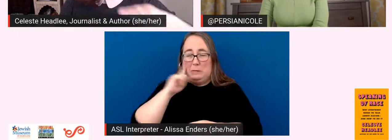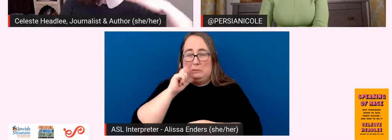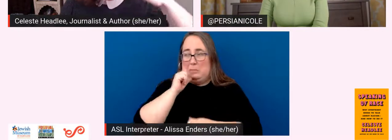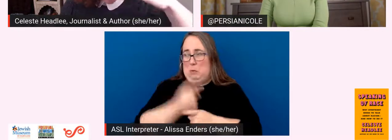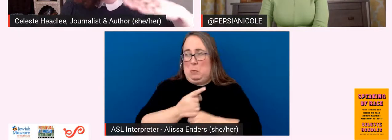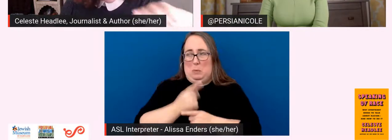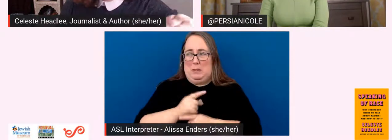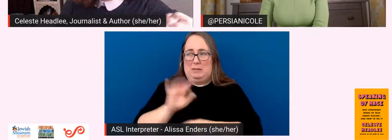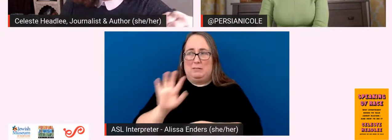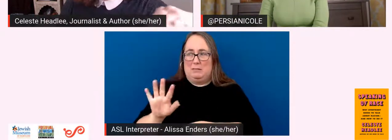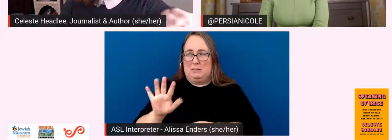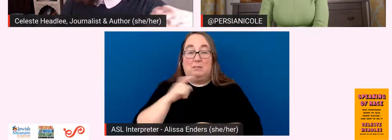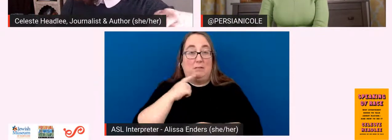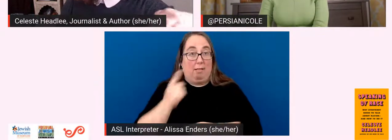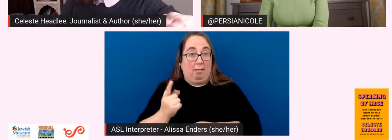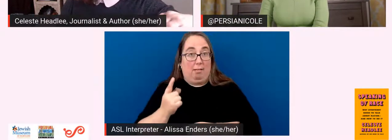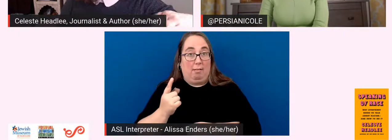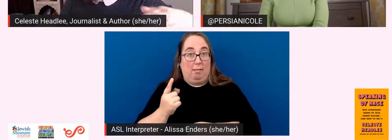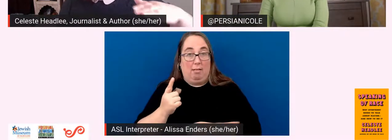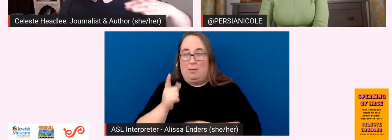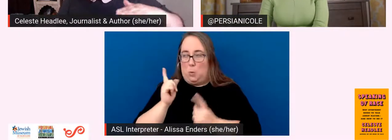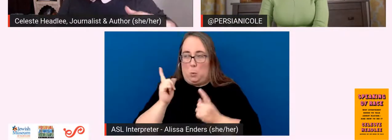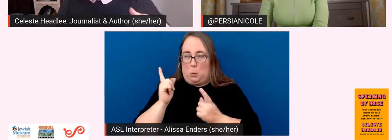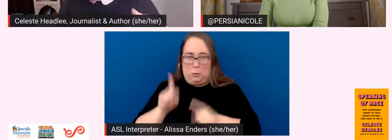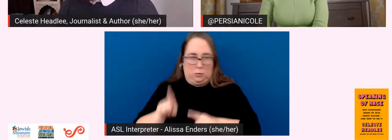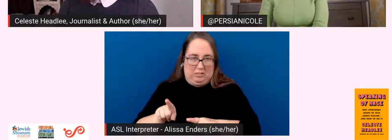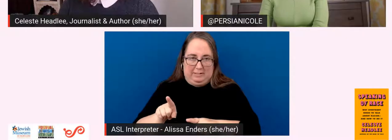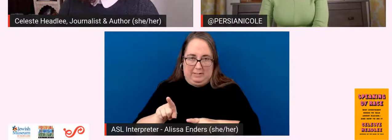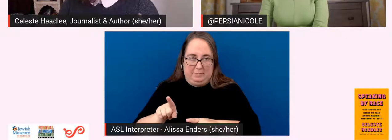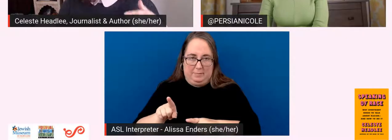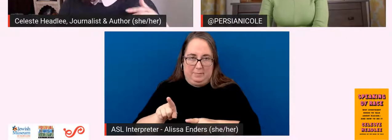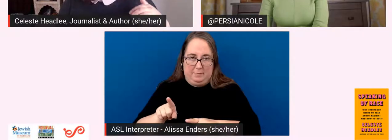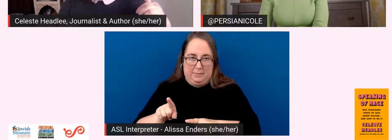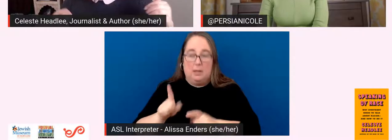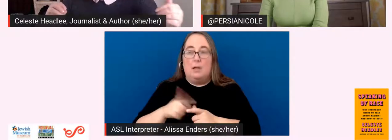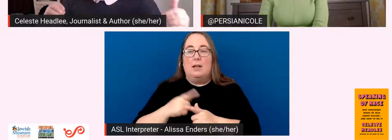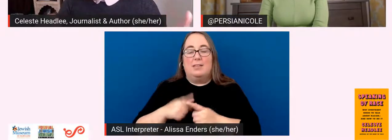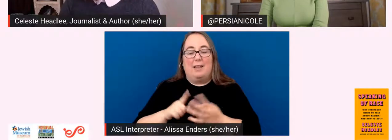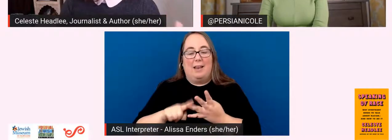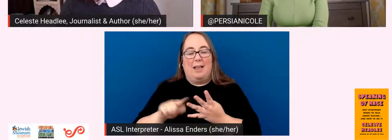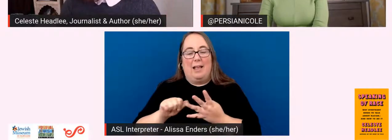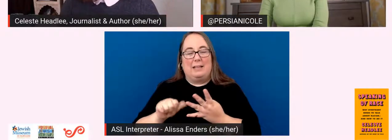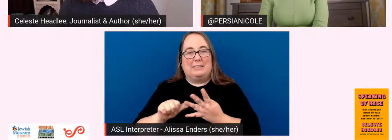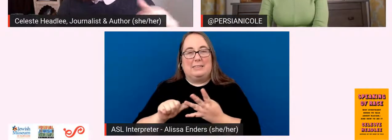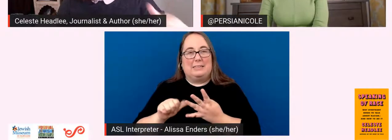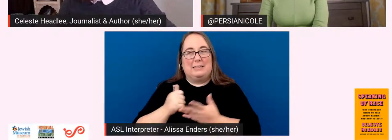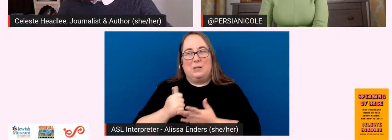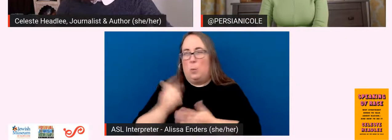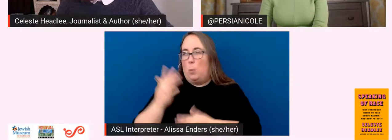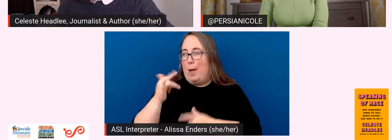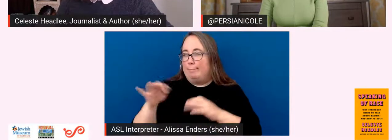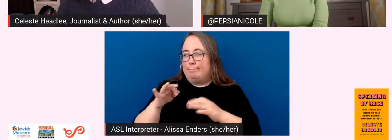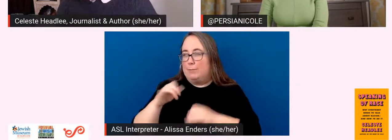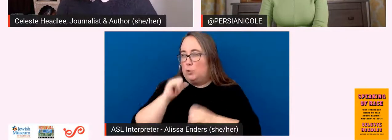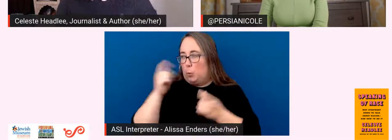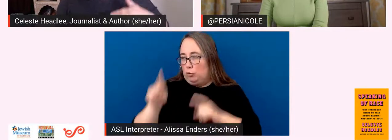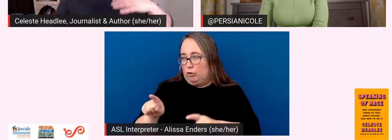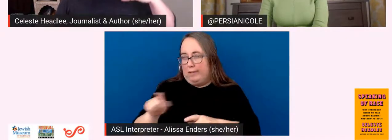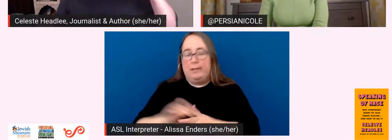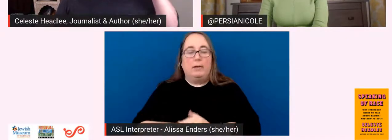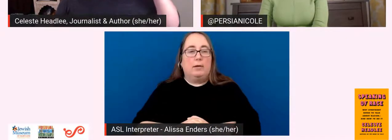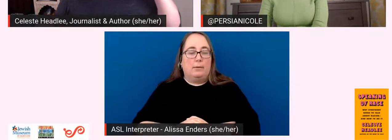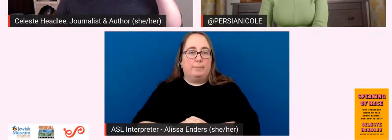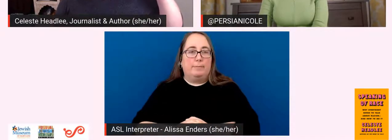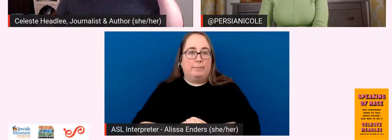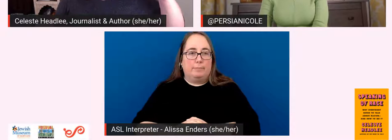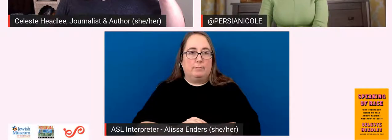you have to say. You're telling them that you don't agree. Then you're going to assist them by explaining why you don't agree, which is that,